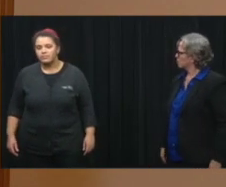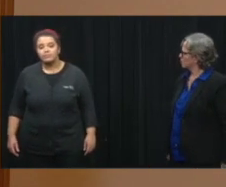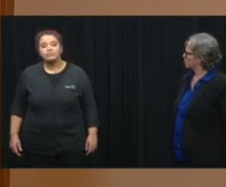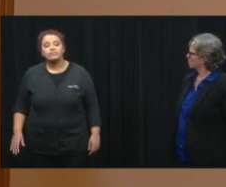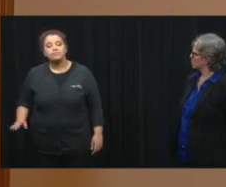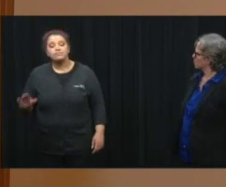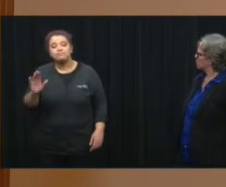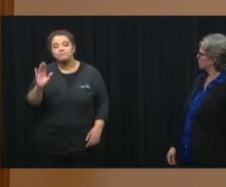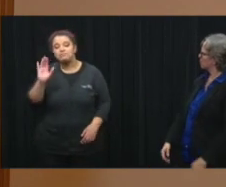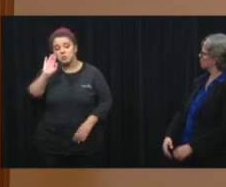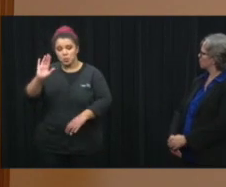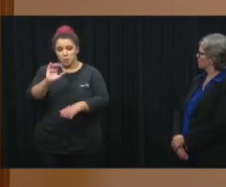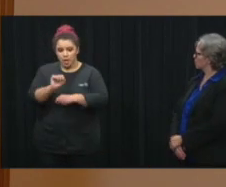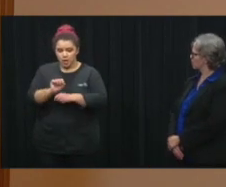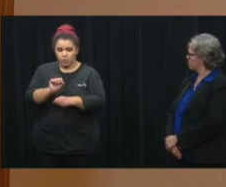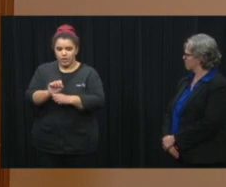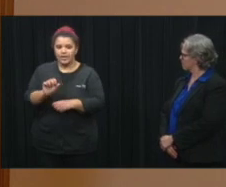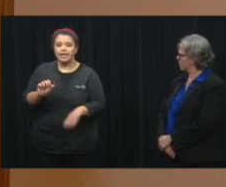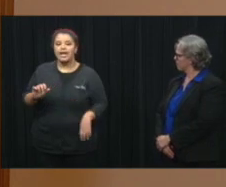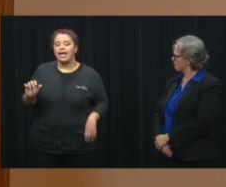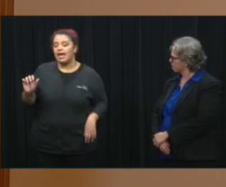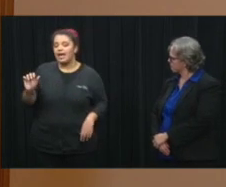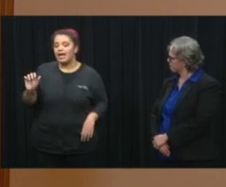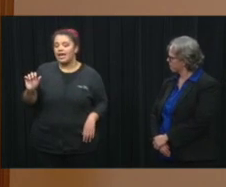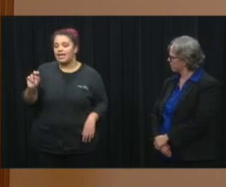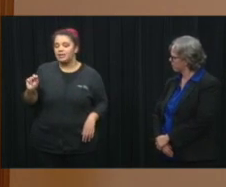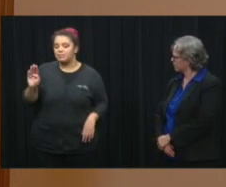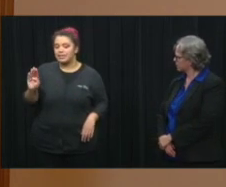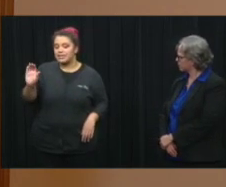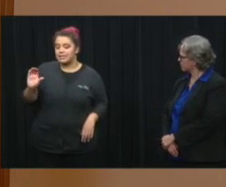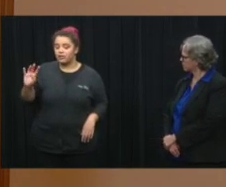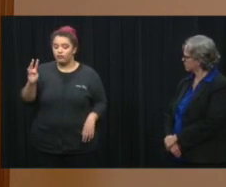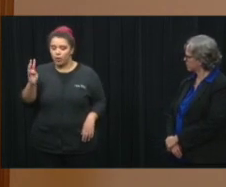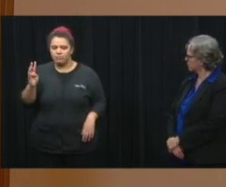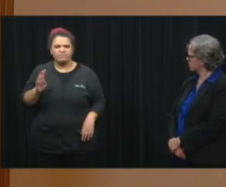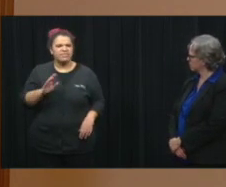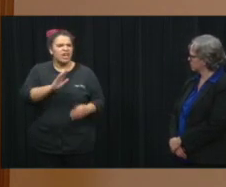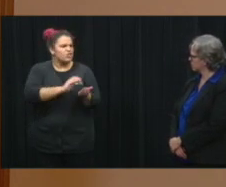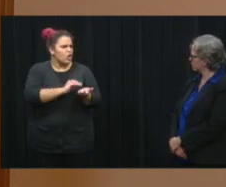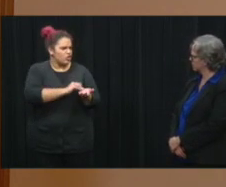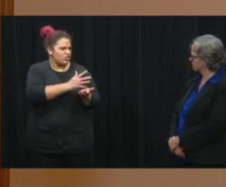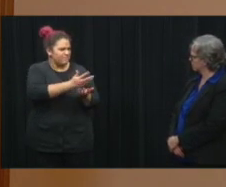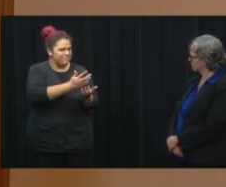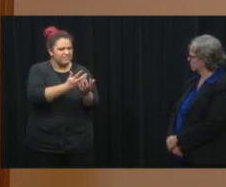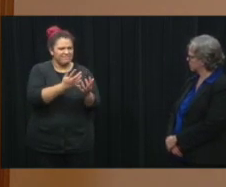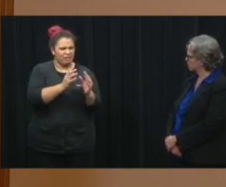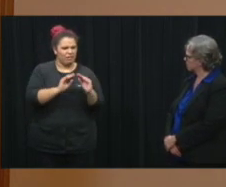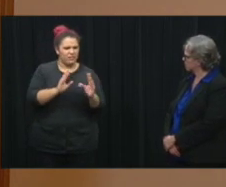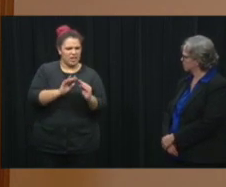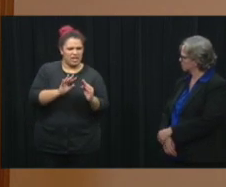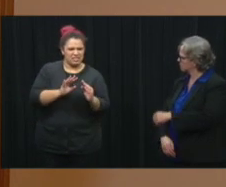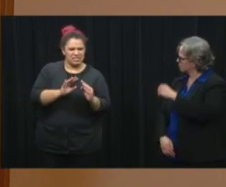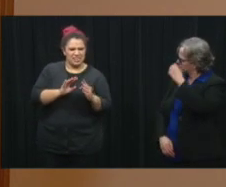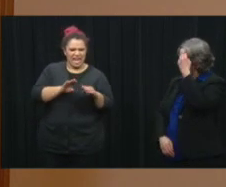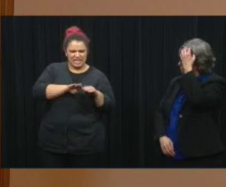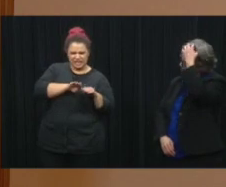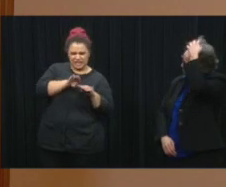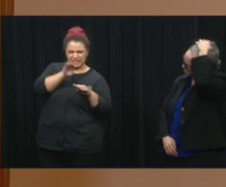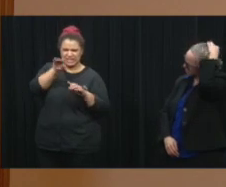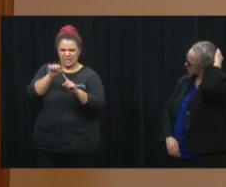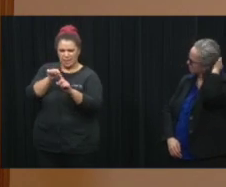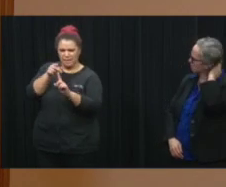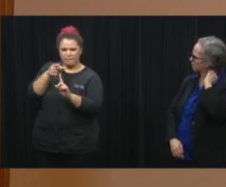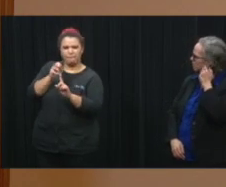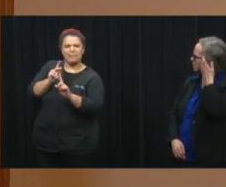Adrienne Robbins, NBC4. Dr. Acton, could I quickly get a clarifier on when we think the peak will come? The governor